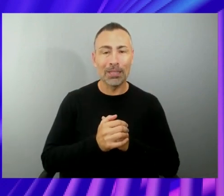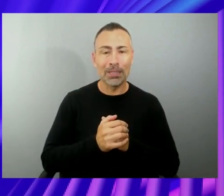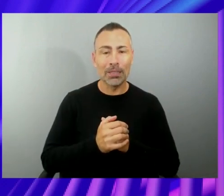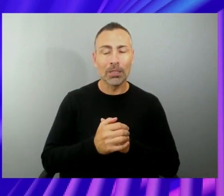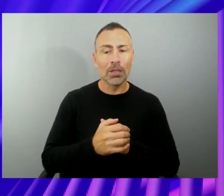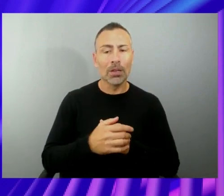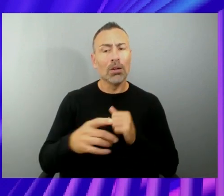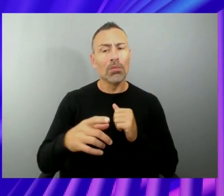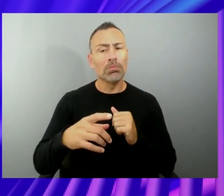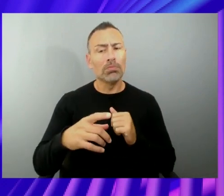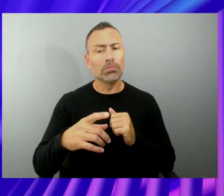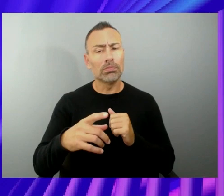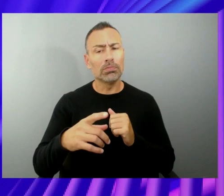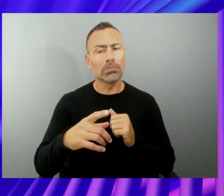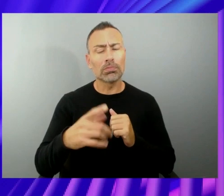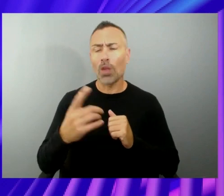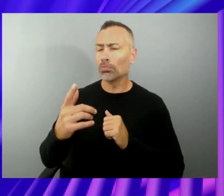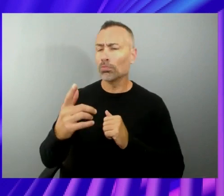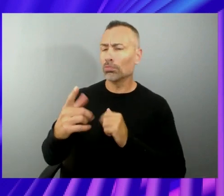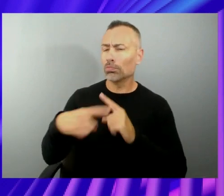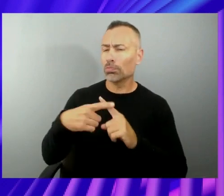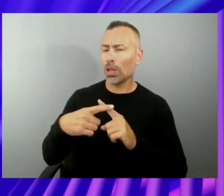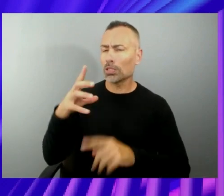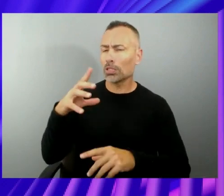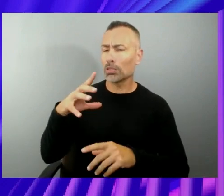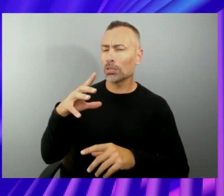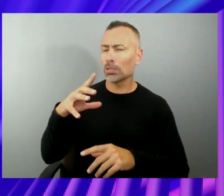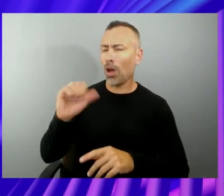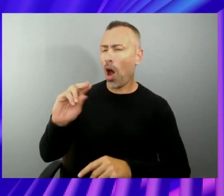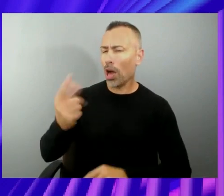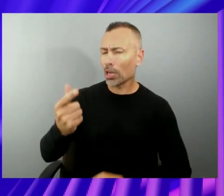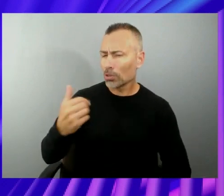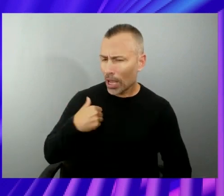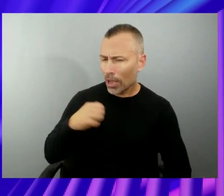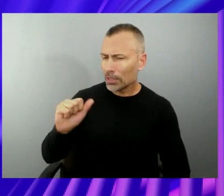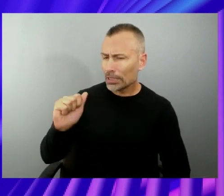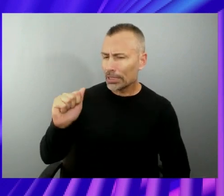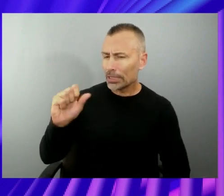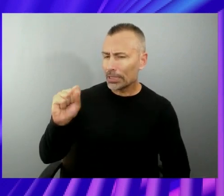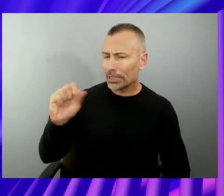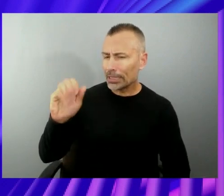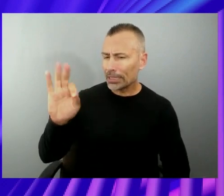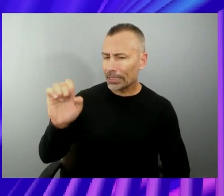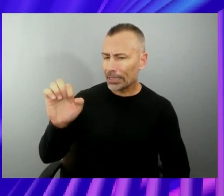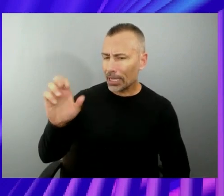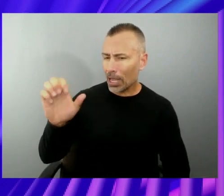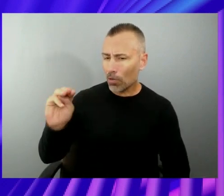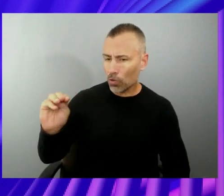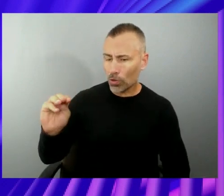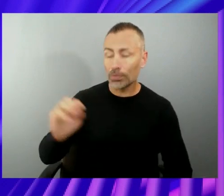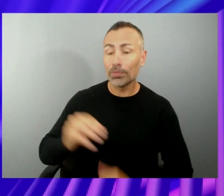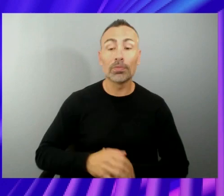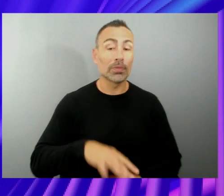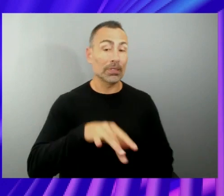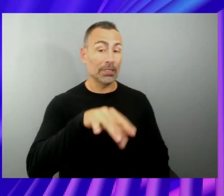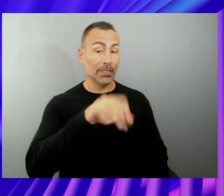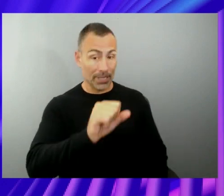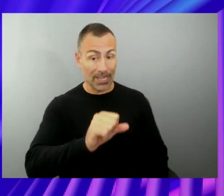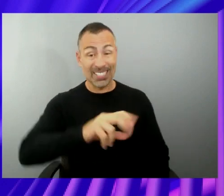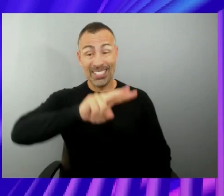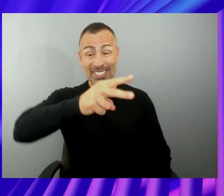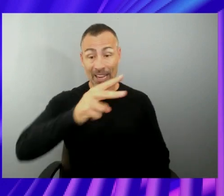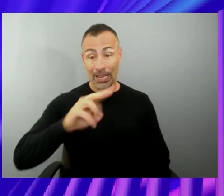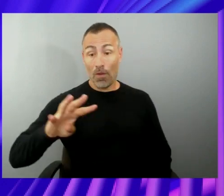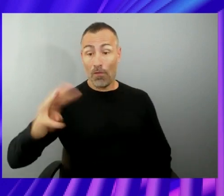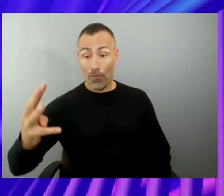too. Safe Room starts up in August again. We've got on the second and fourth Friday of each month. Yeah.